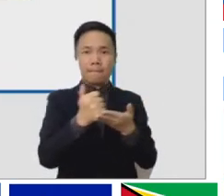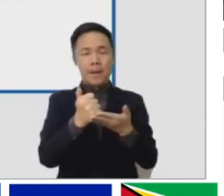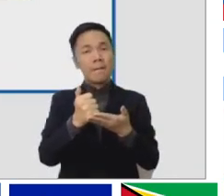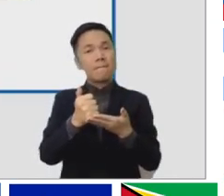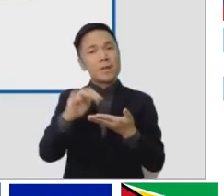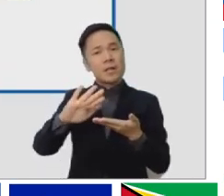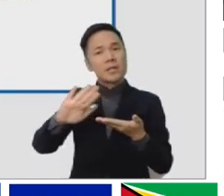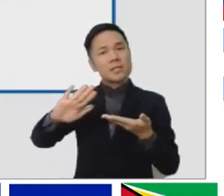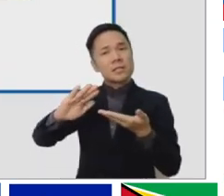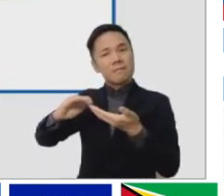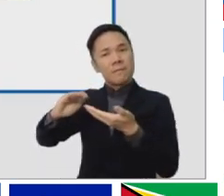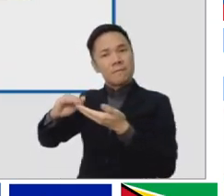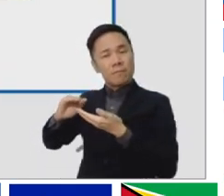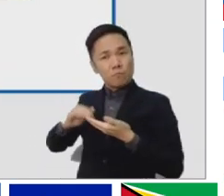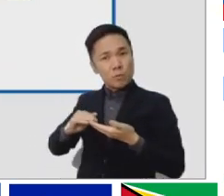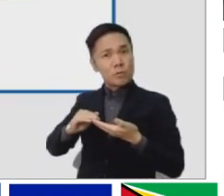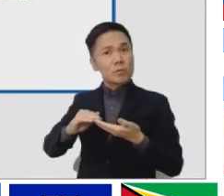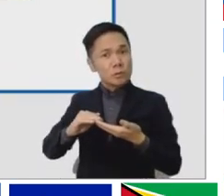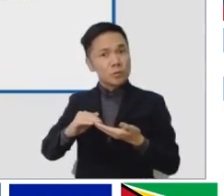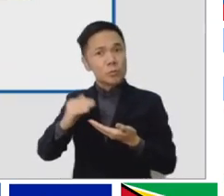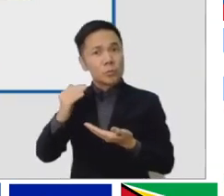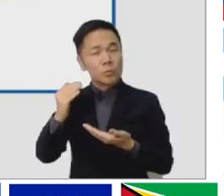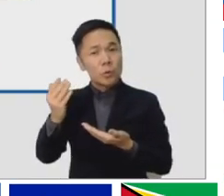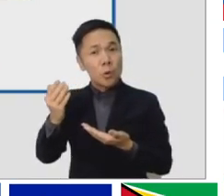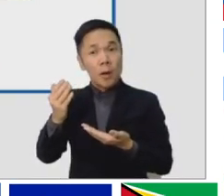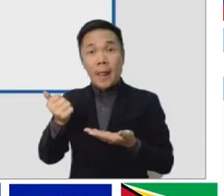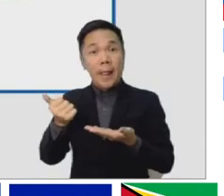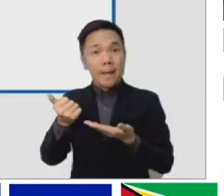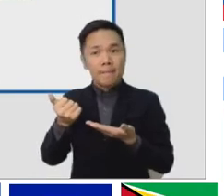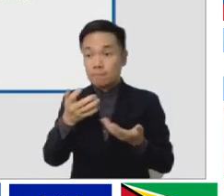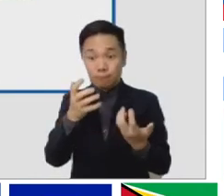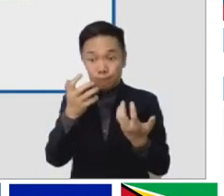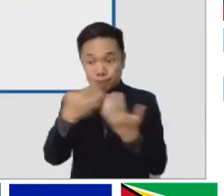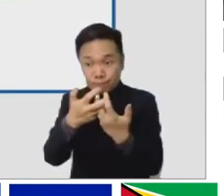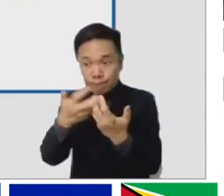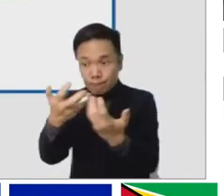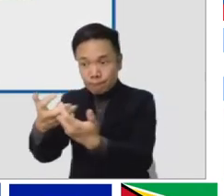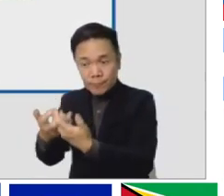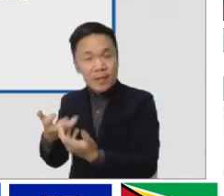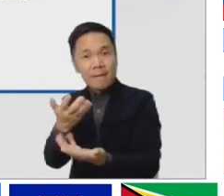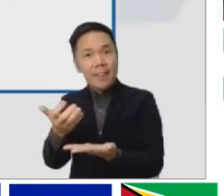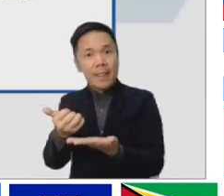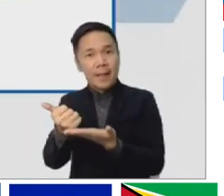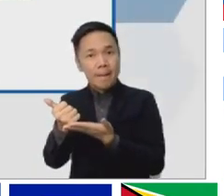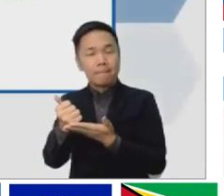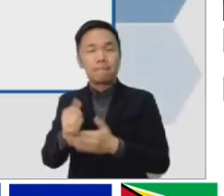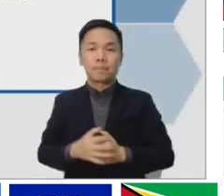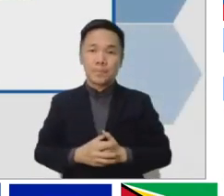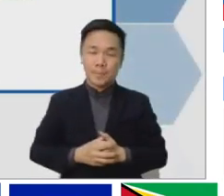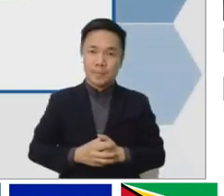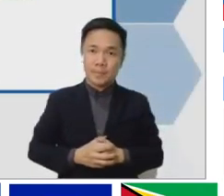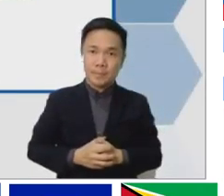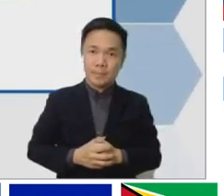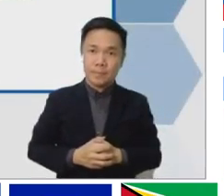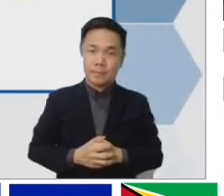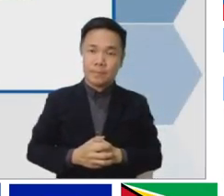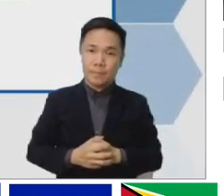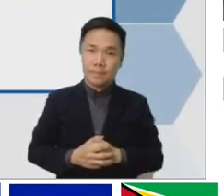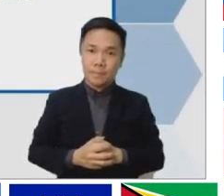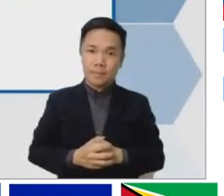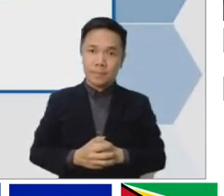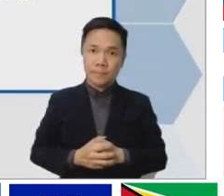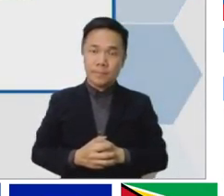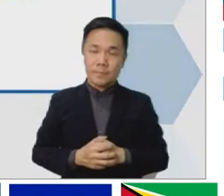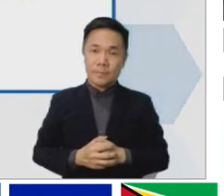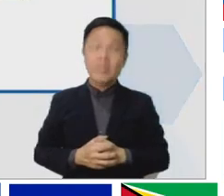provide regional information. We are also going to monitor and follow up on other events that also are part